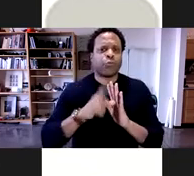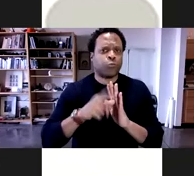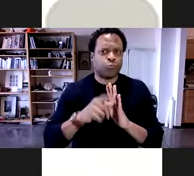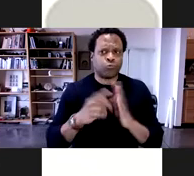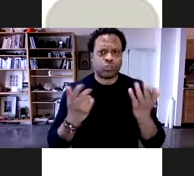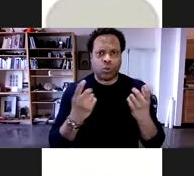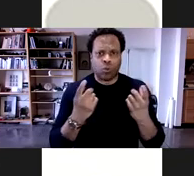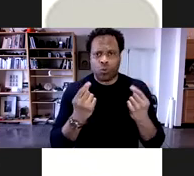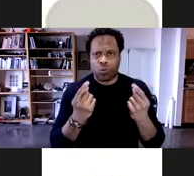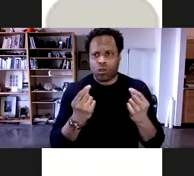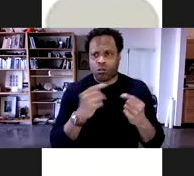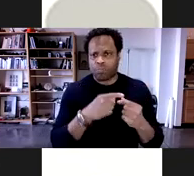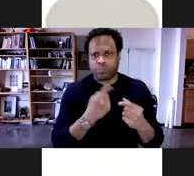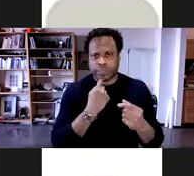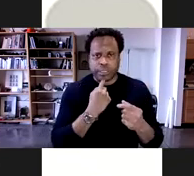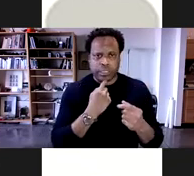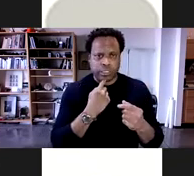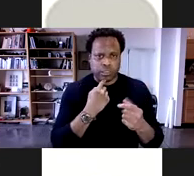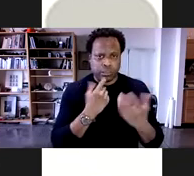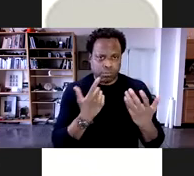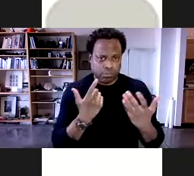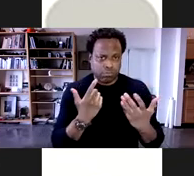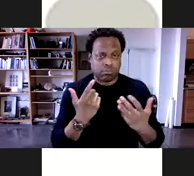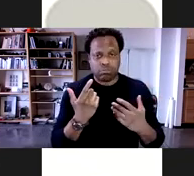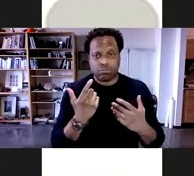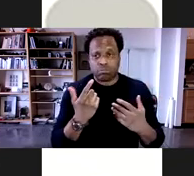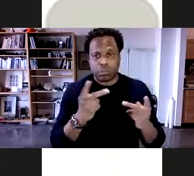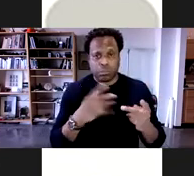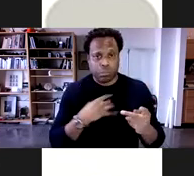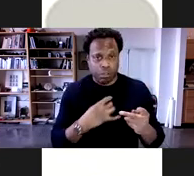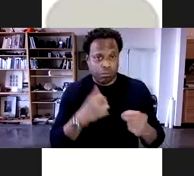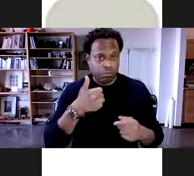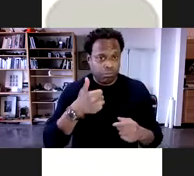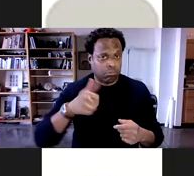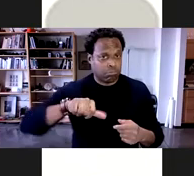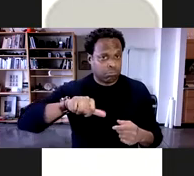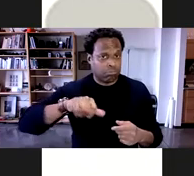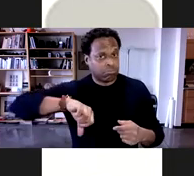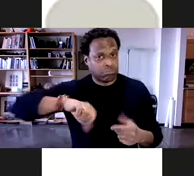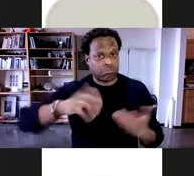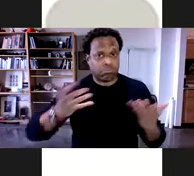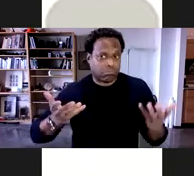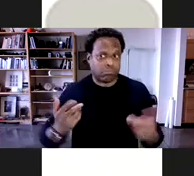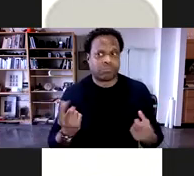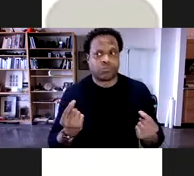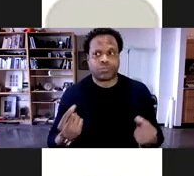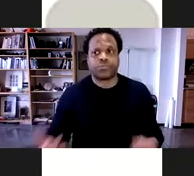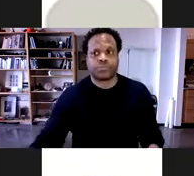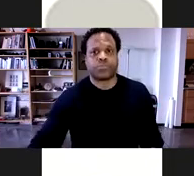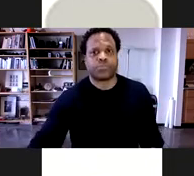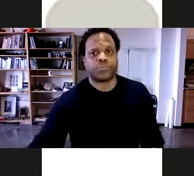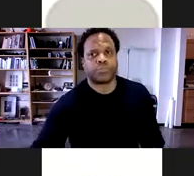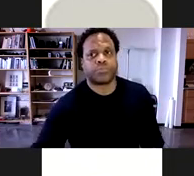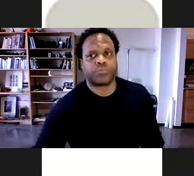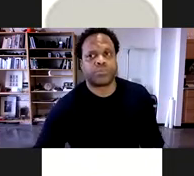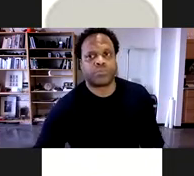It seems to be good. It may be good to review what somebody said just to make sure everything is, all